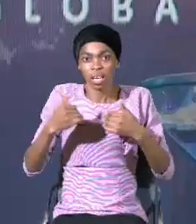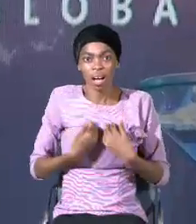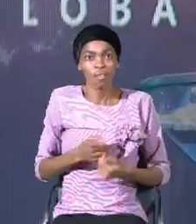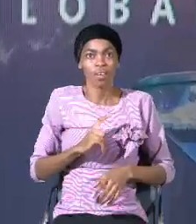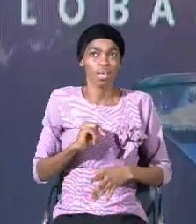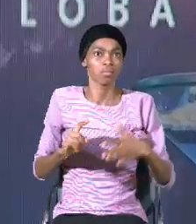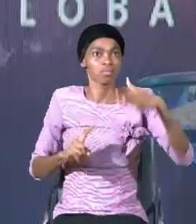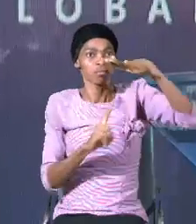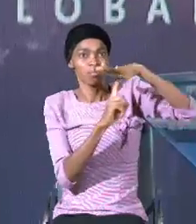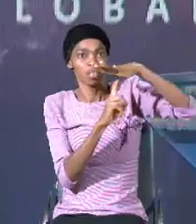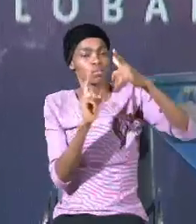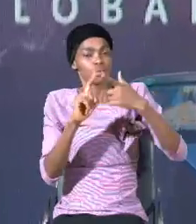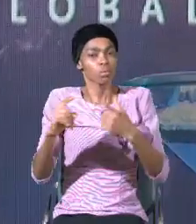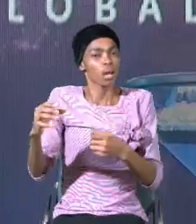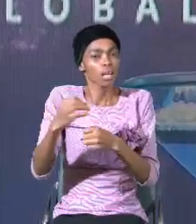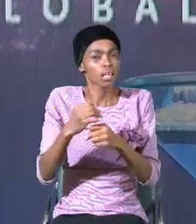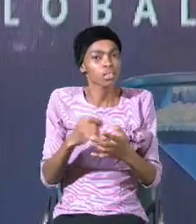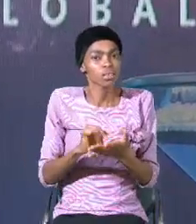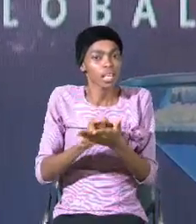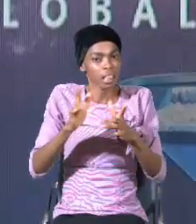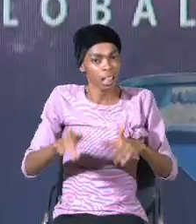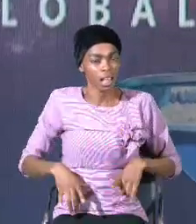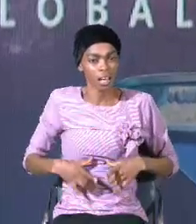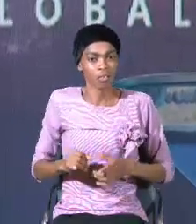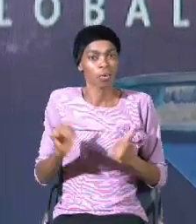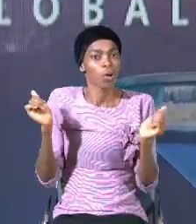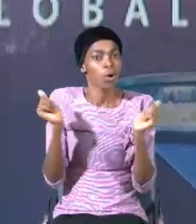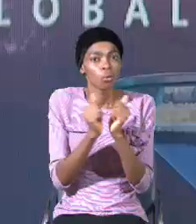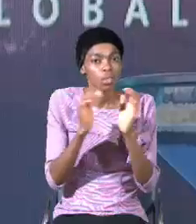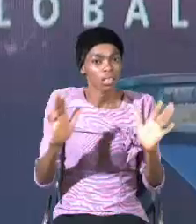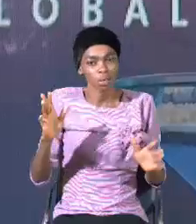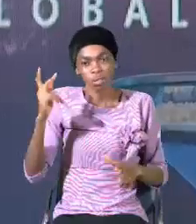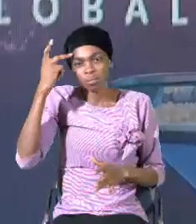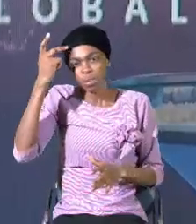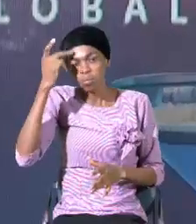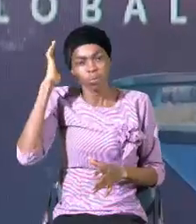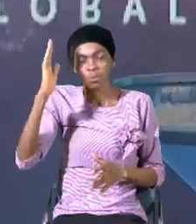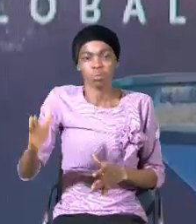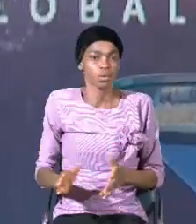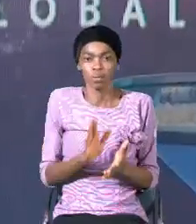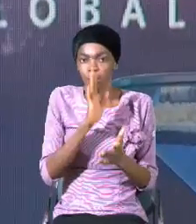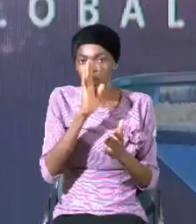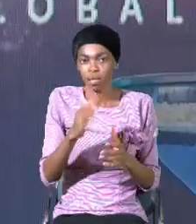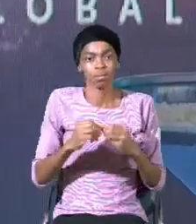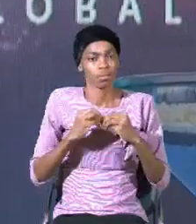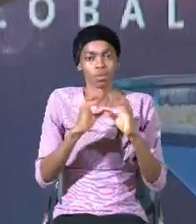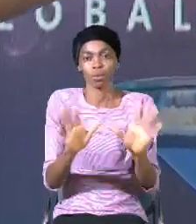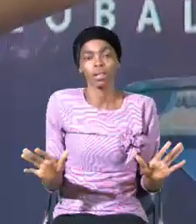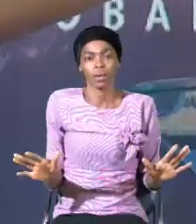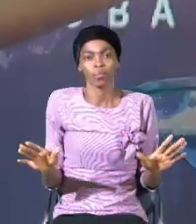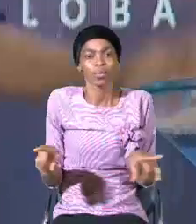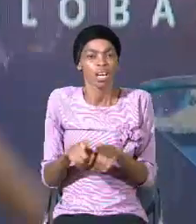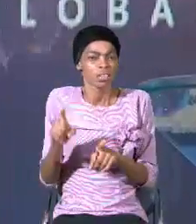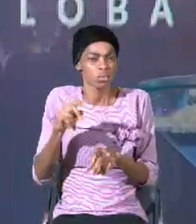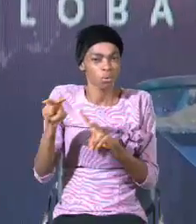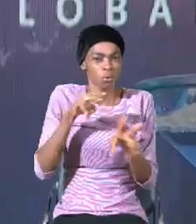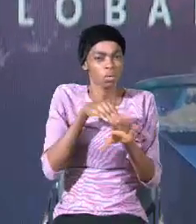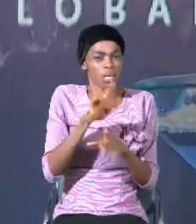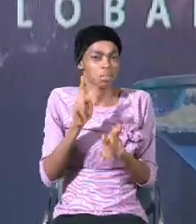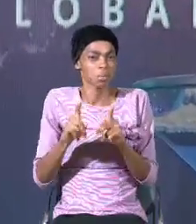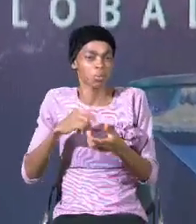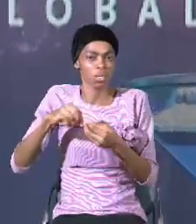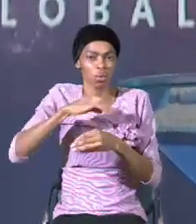to attain, that life without purpose will amount to nothing. As I look at people all over the